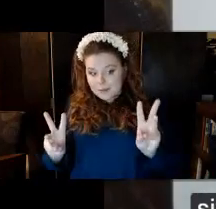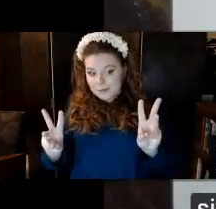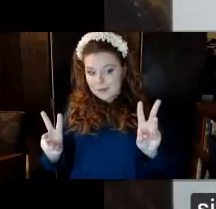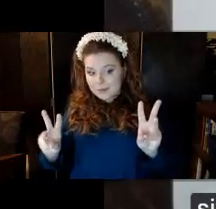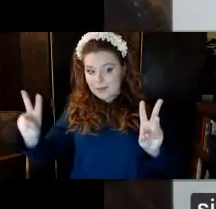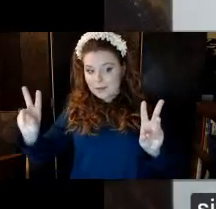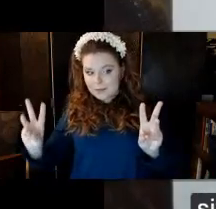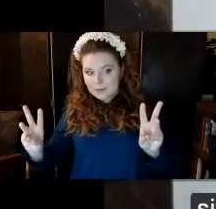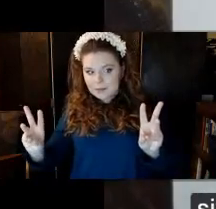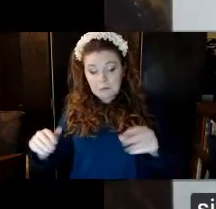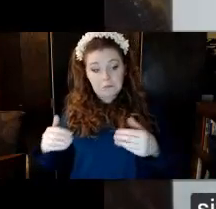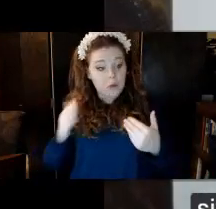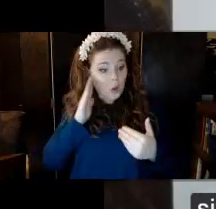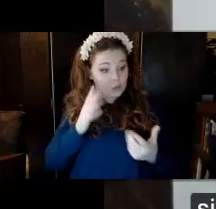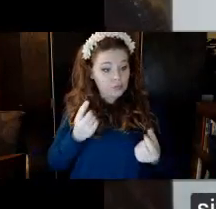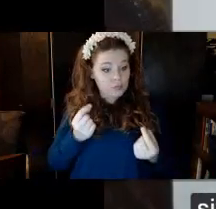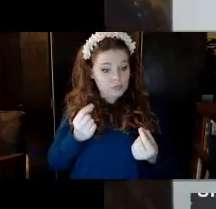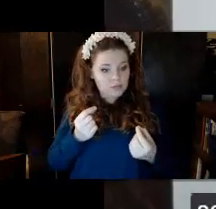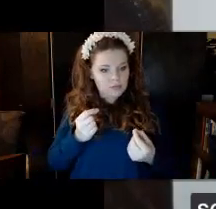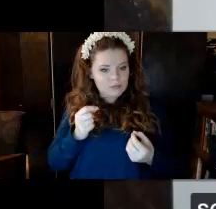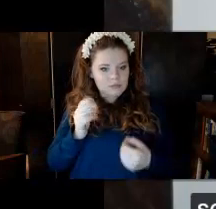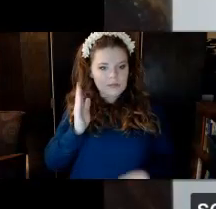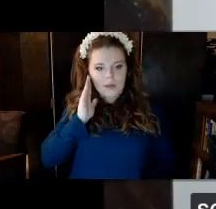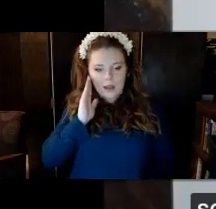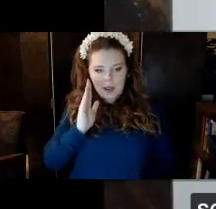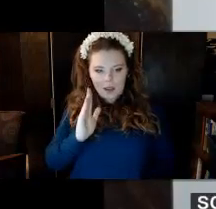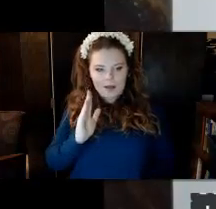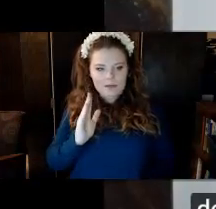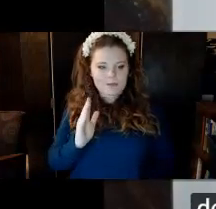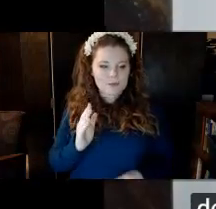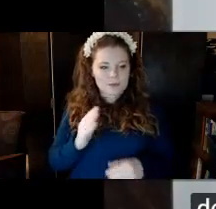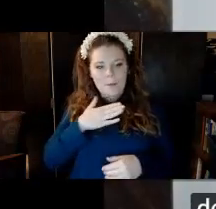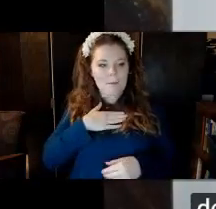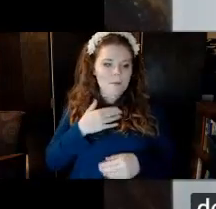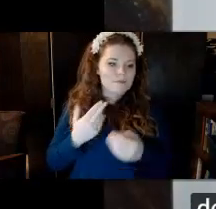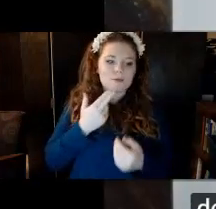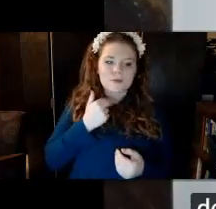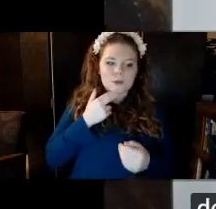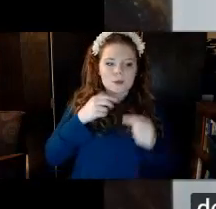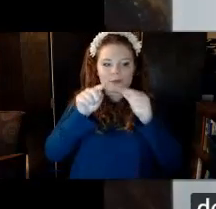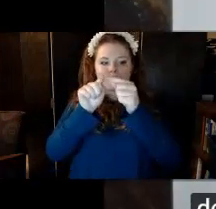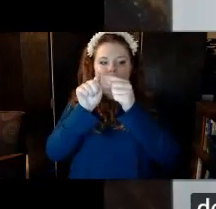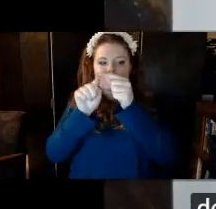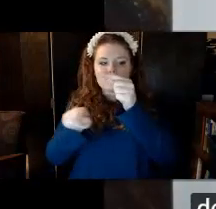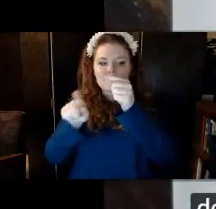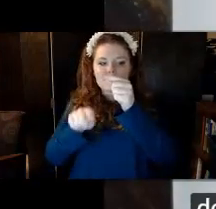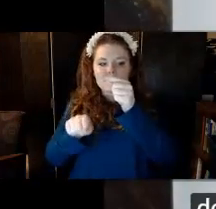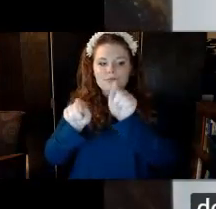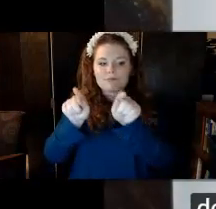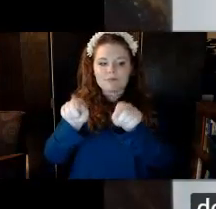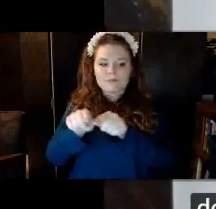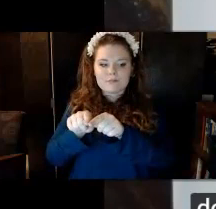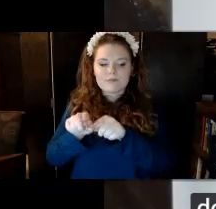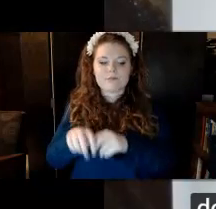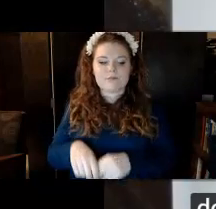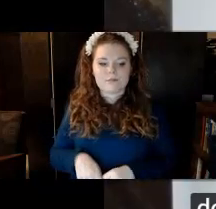5/6. So what I'm going to do is I'm going to bring down, I'm going to make my cute little squiggly arrow here. 1